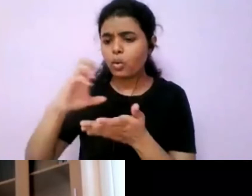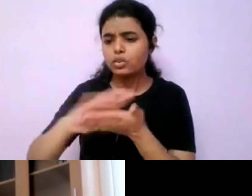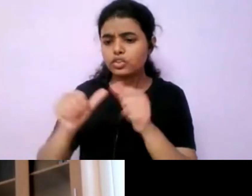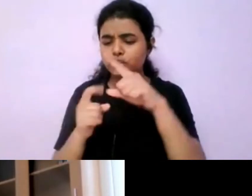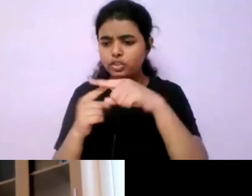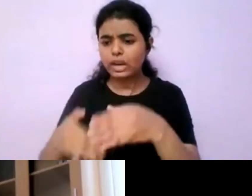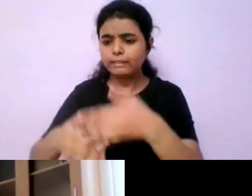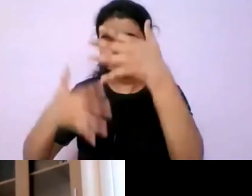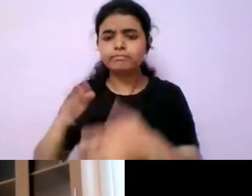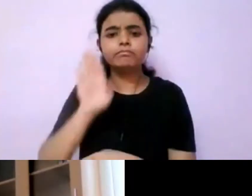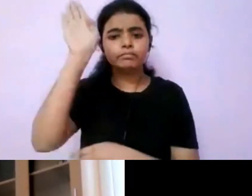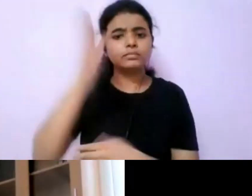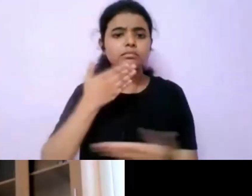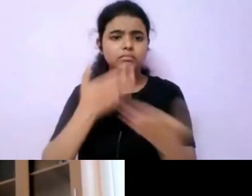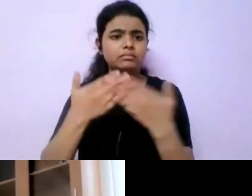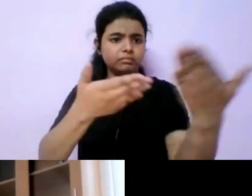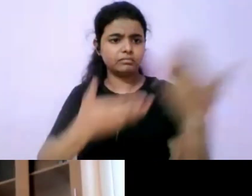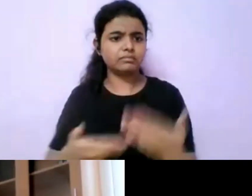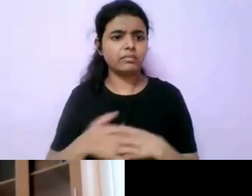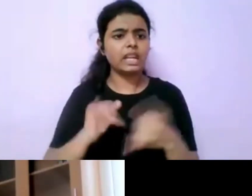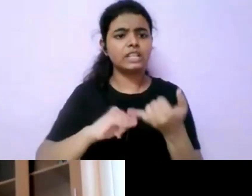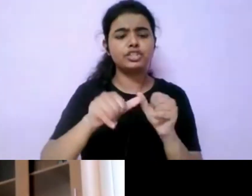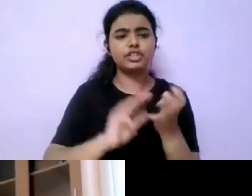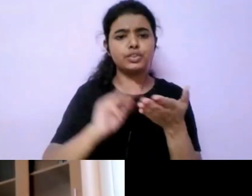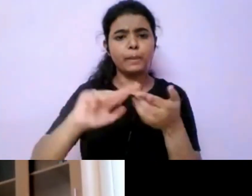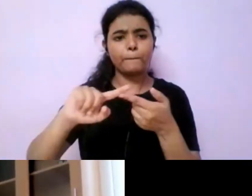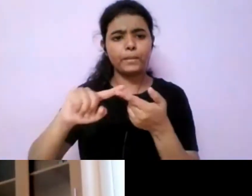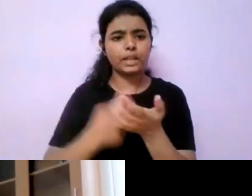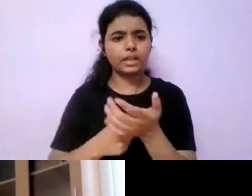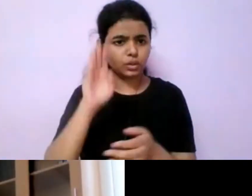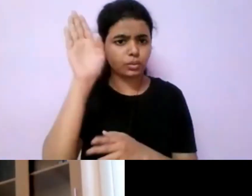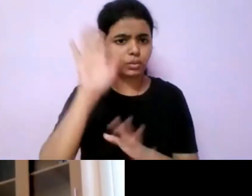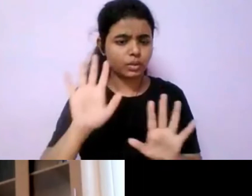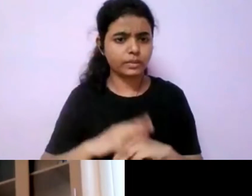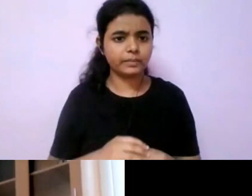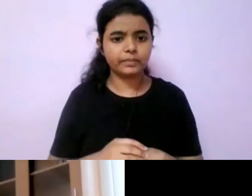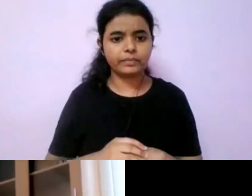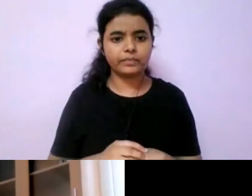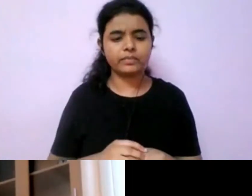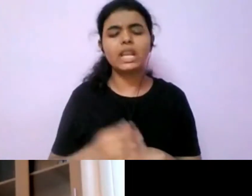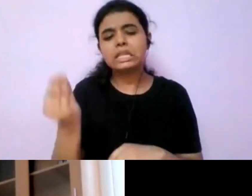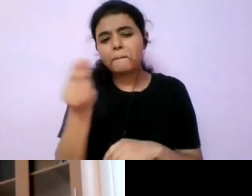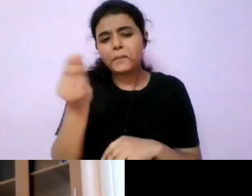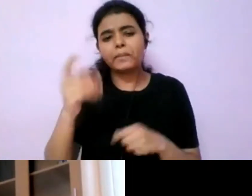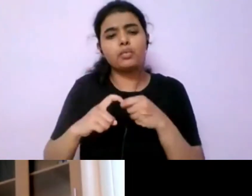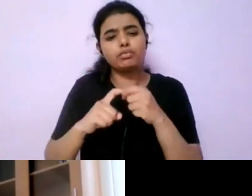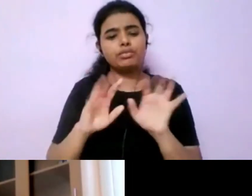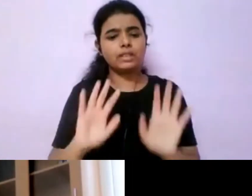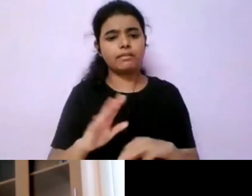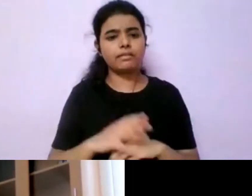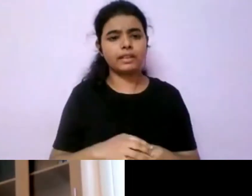welcome to raise their hand as well. Samir, I think you had a question. Yeah. I have couple of questions,